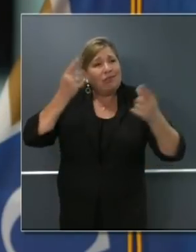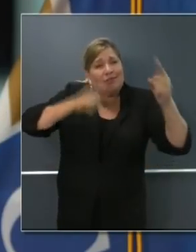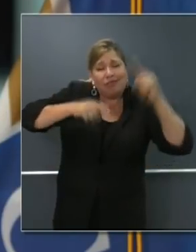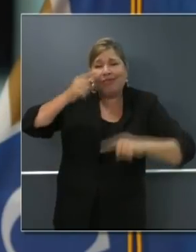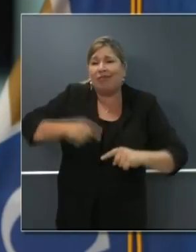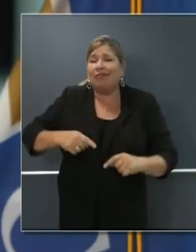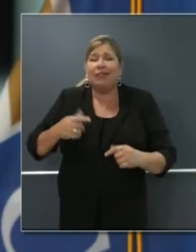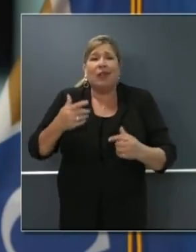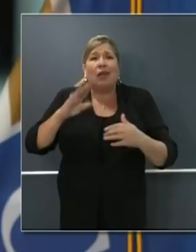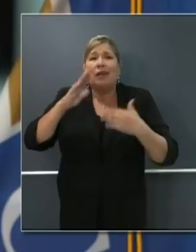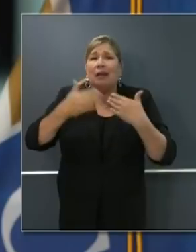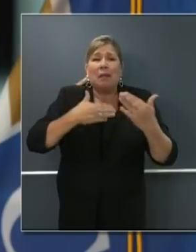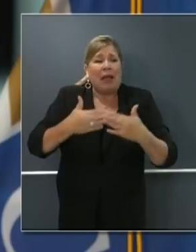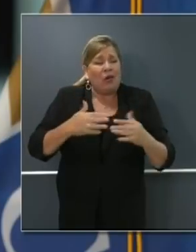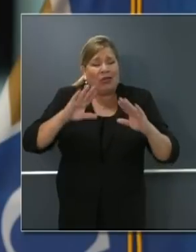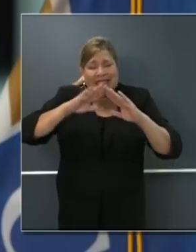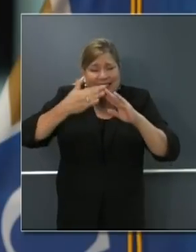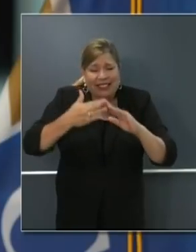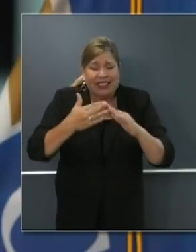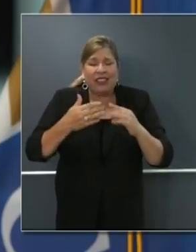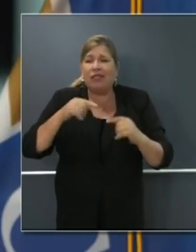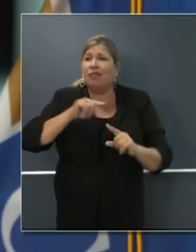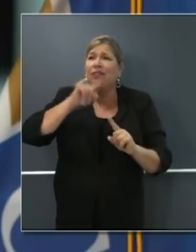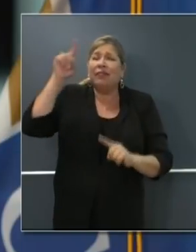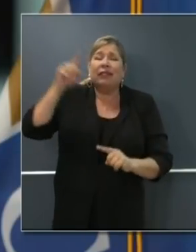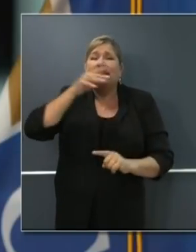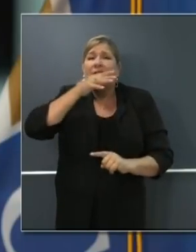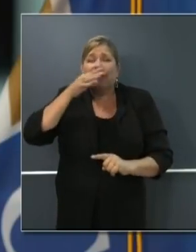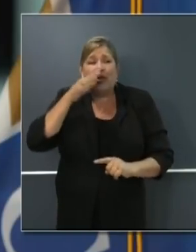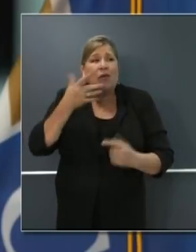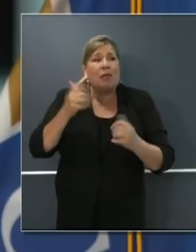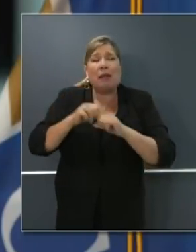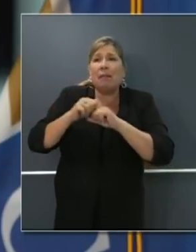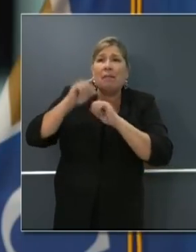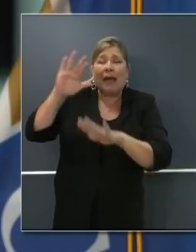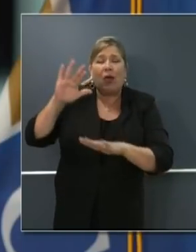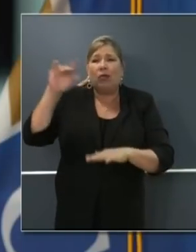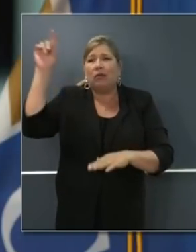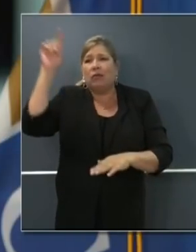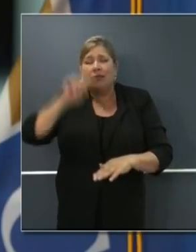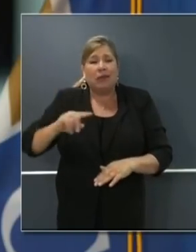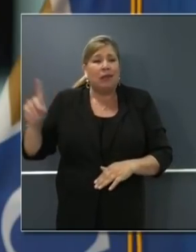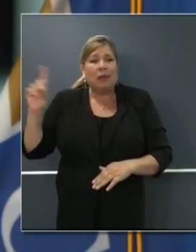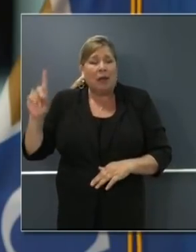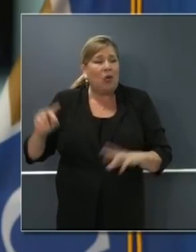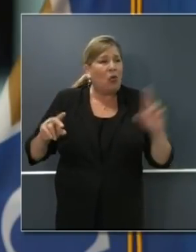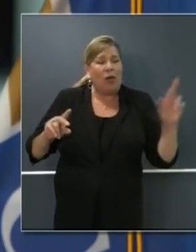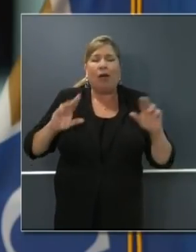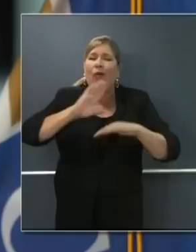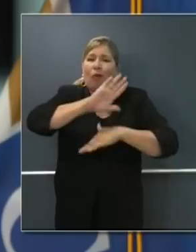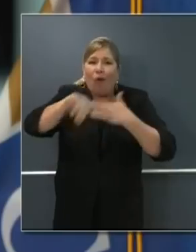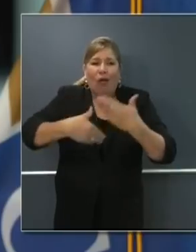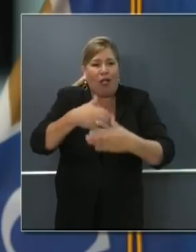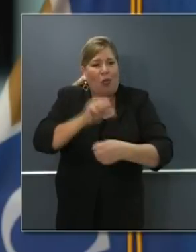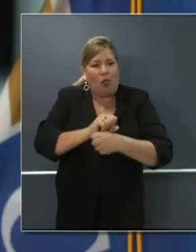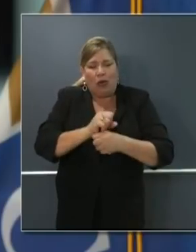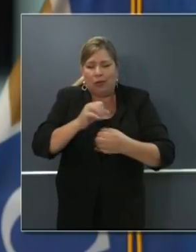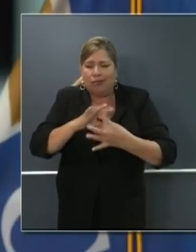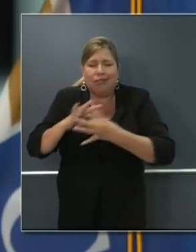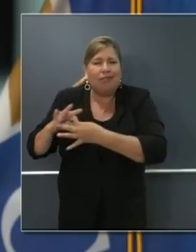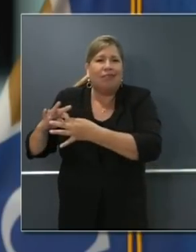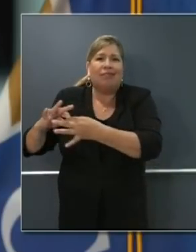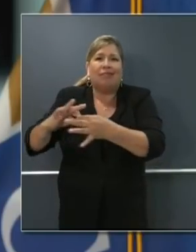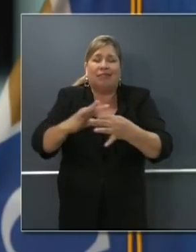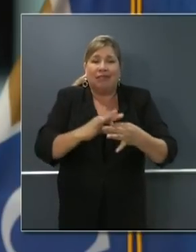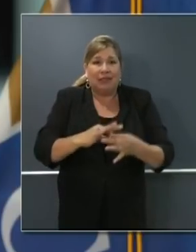urban, Democrat, Republican, people I know desperate to get back to whatever semblance of this new normalcy may look like,